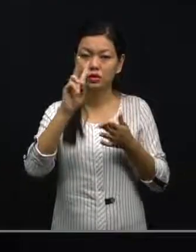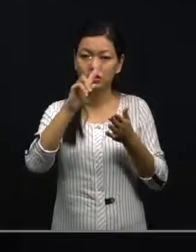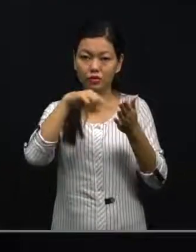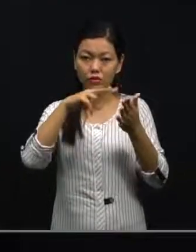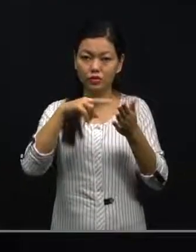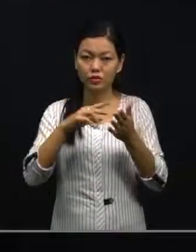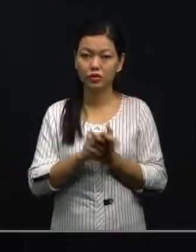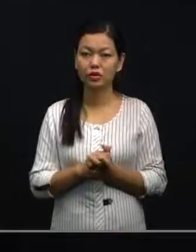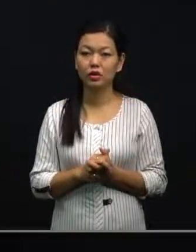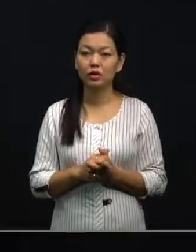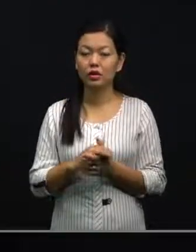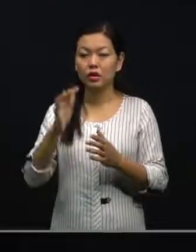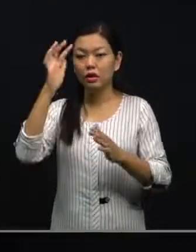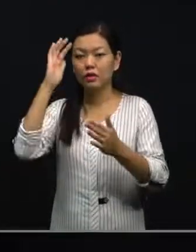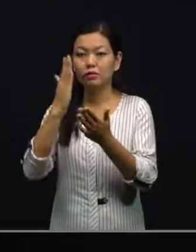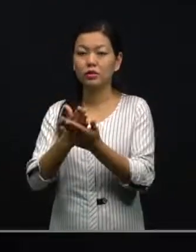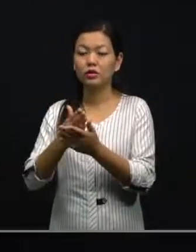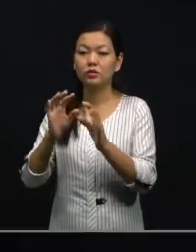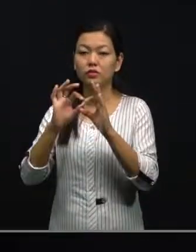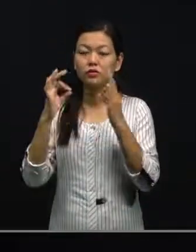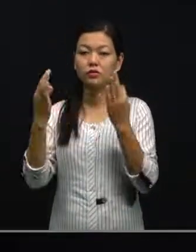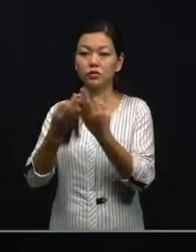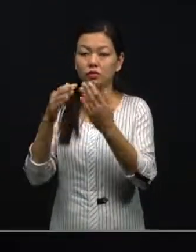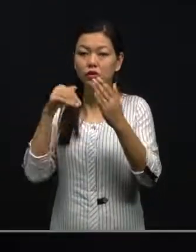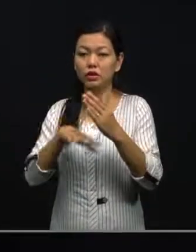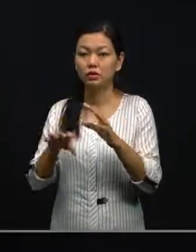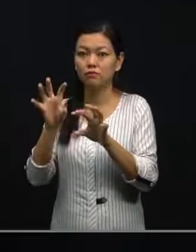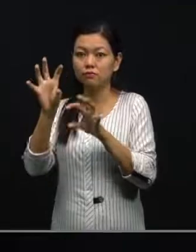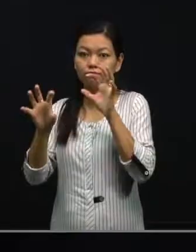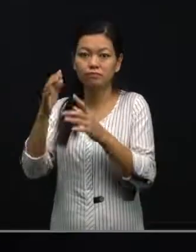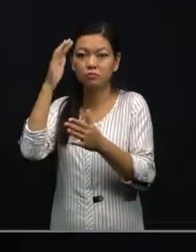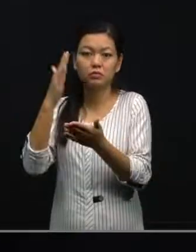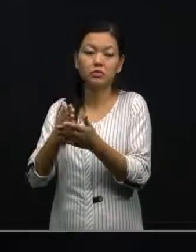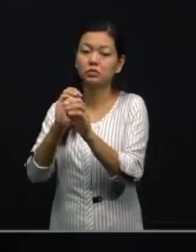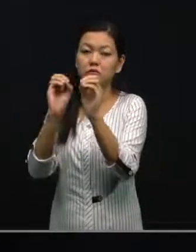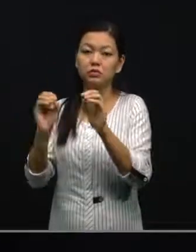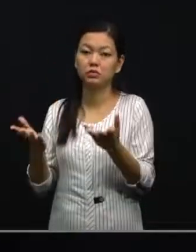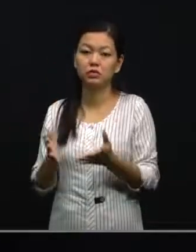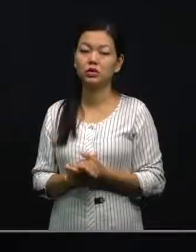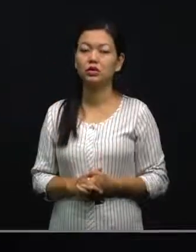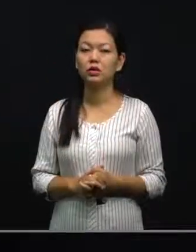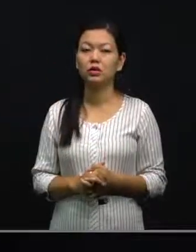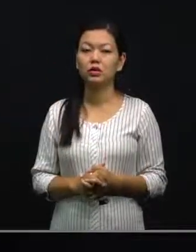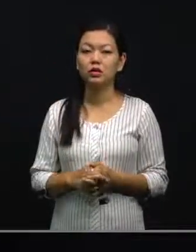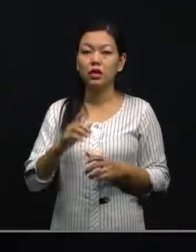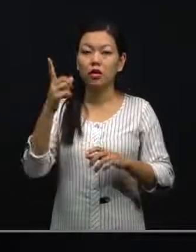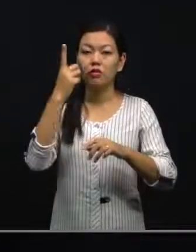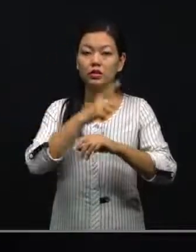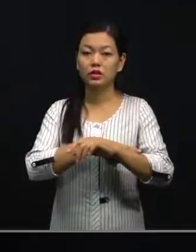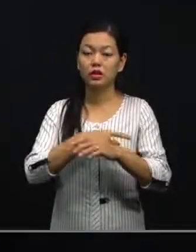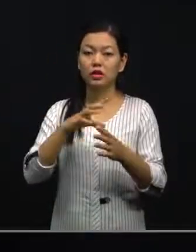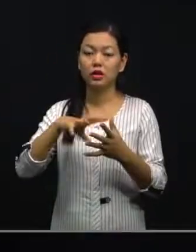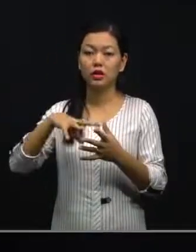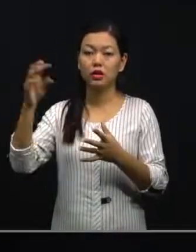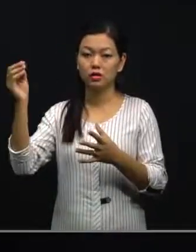existence of the ghost entirely. With the first appearance of the ghost, the next day they went out and then they came back very late and they were